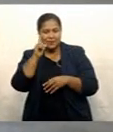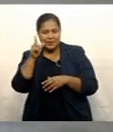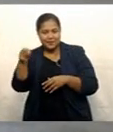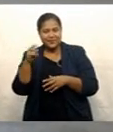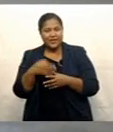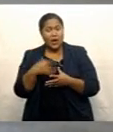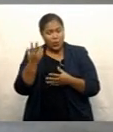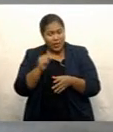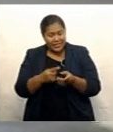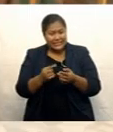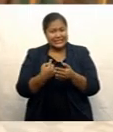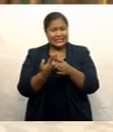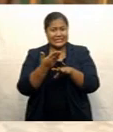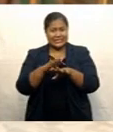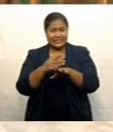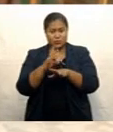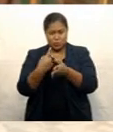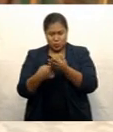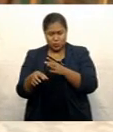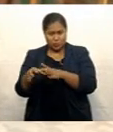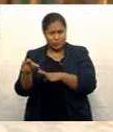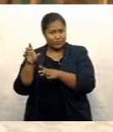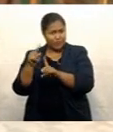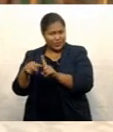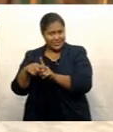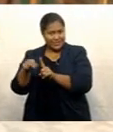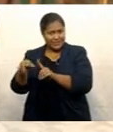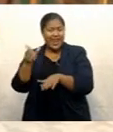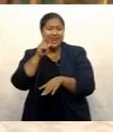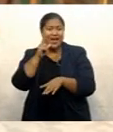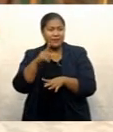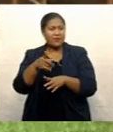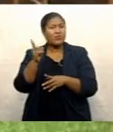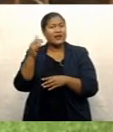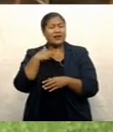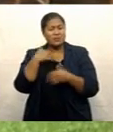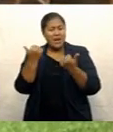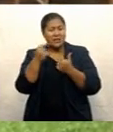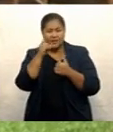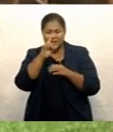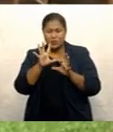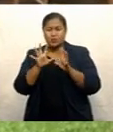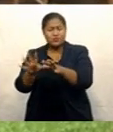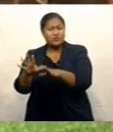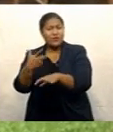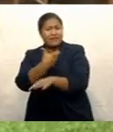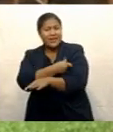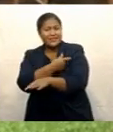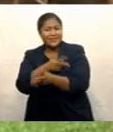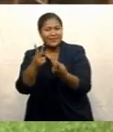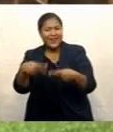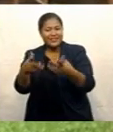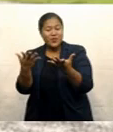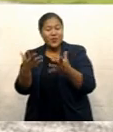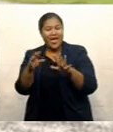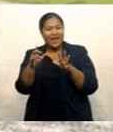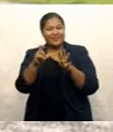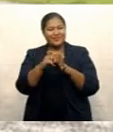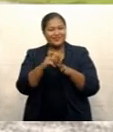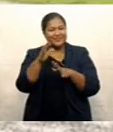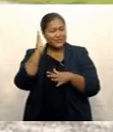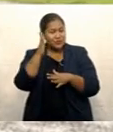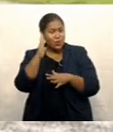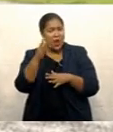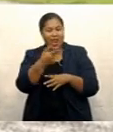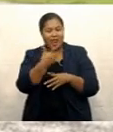emergence of cases in the Lami areas, hundreds of Fijians today turned up at a vaccination site in the Lenavesi to receive their jab